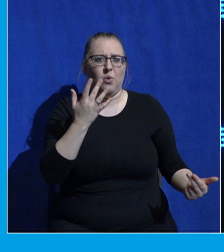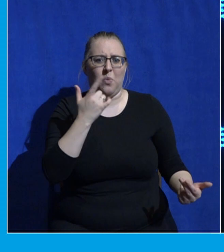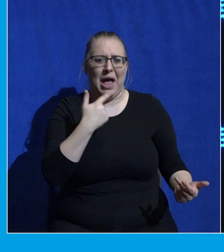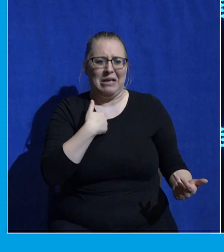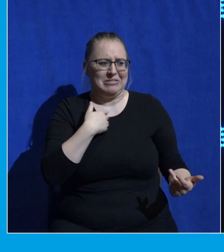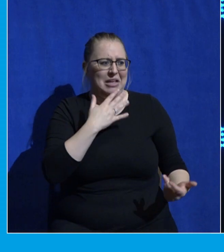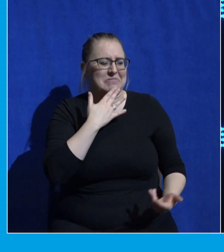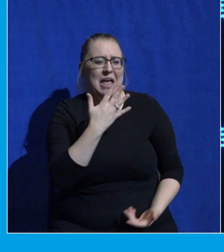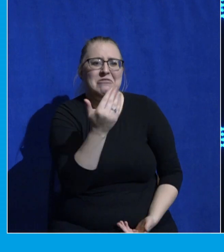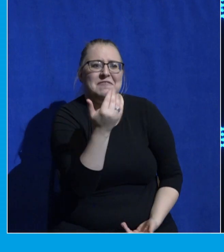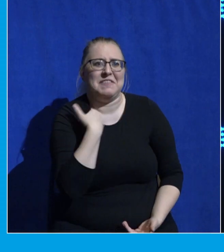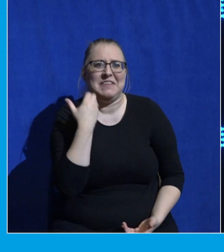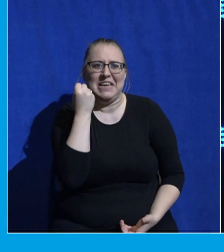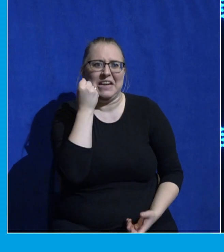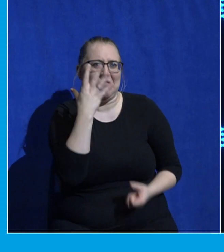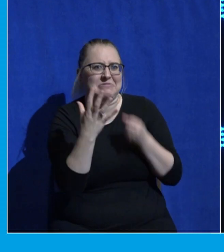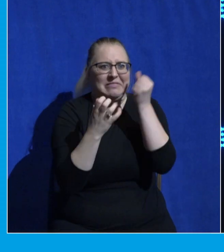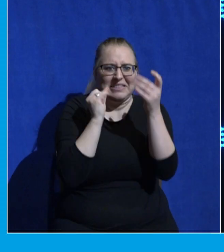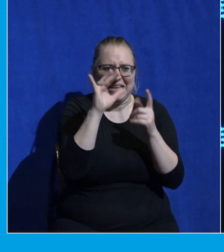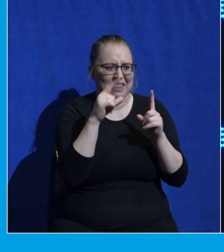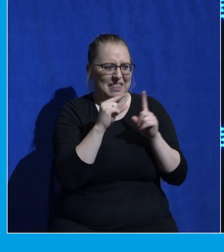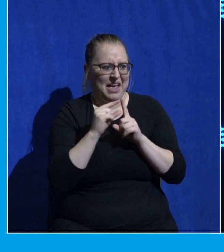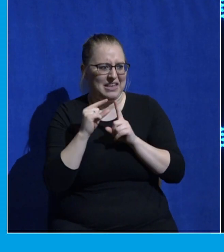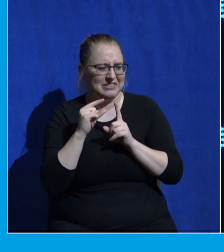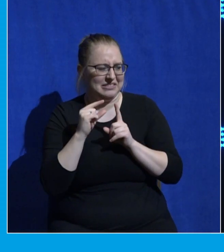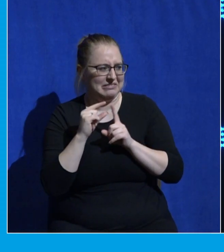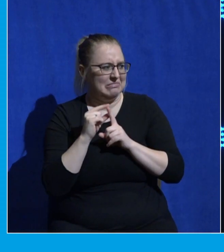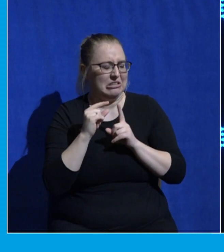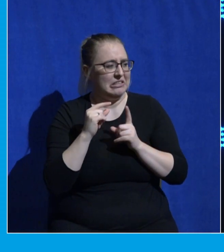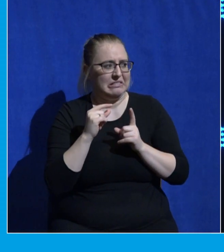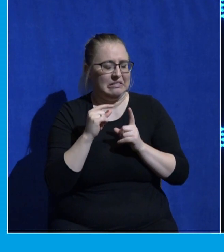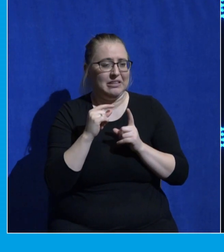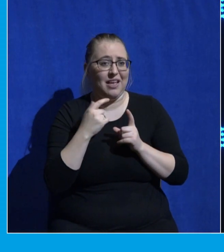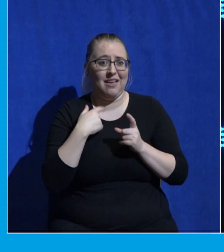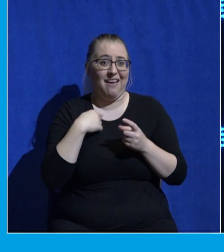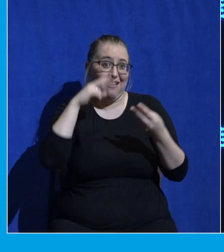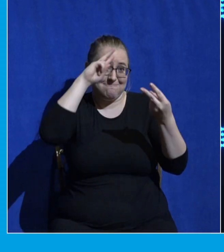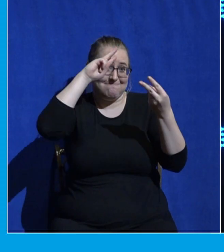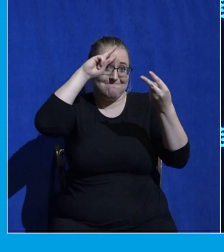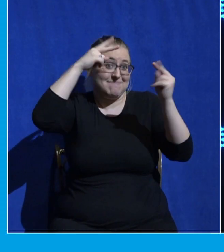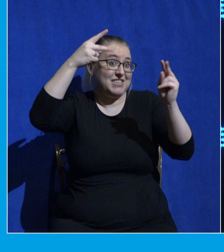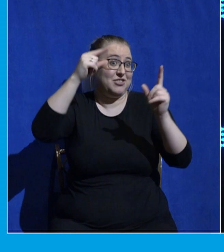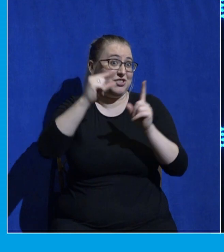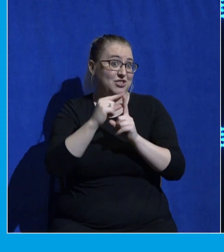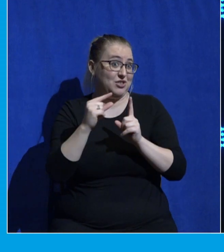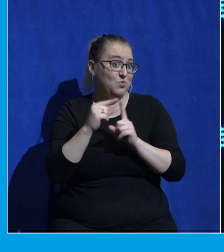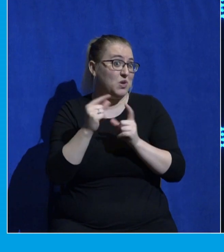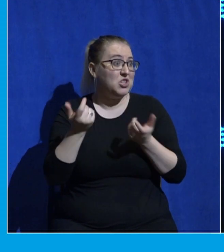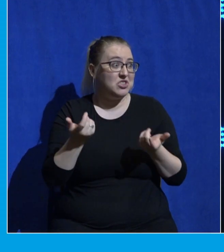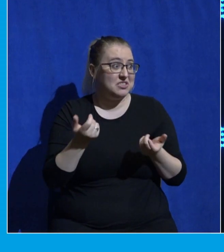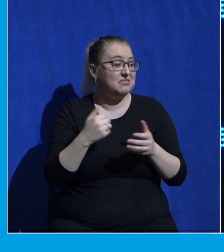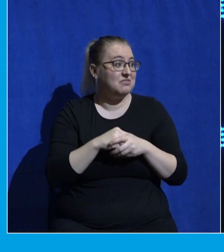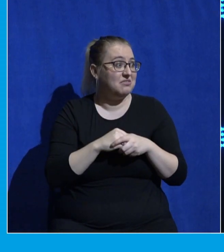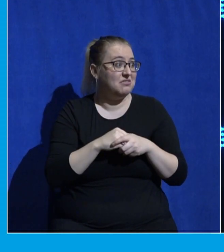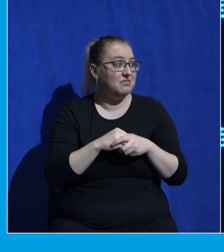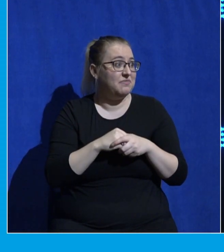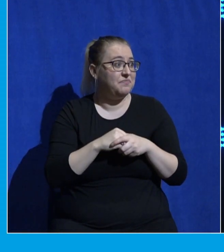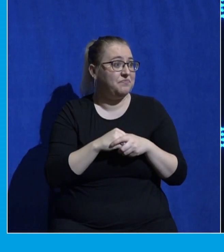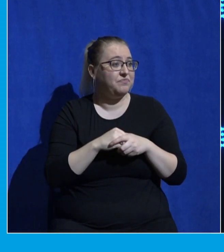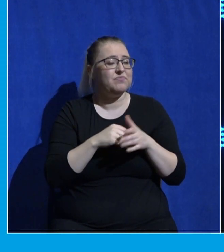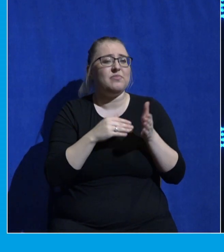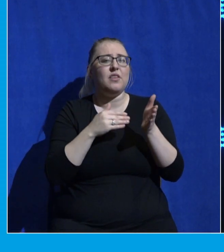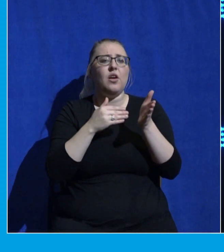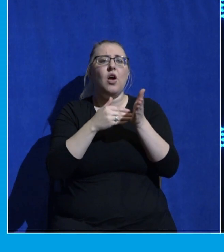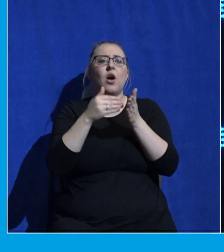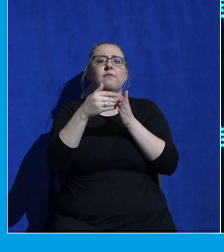singing that? Here's the issue. I misunderstood the lyrics. Hear me this morning. Many of us read